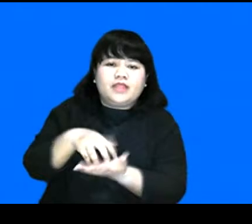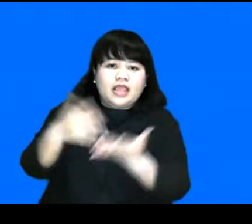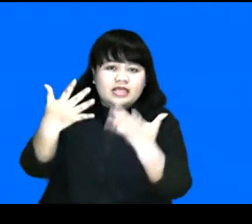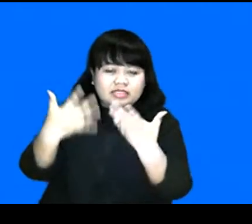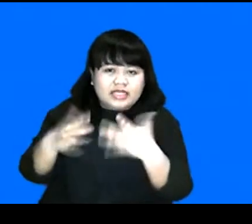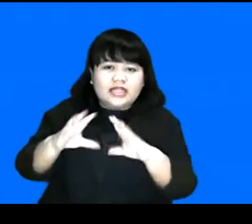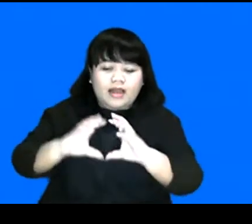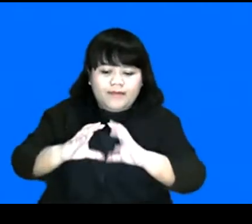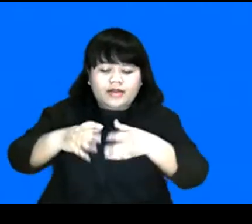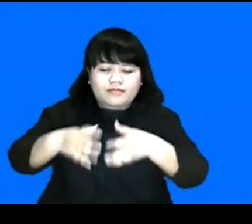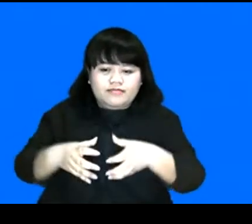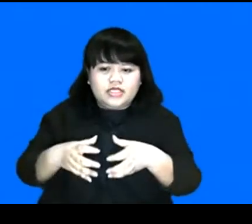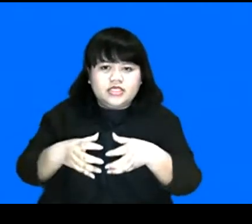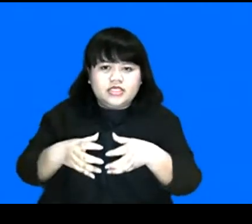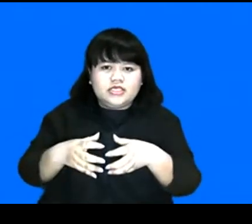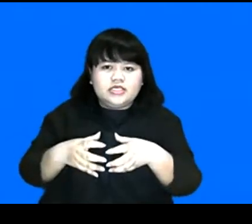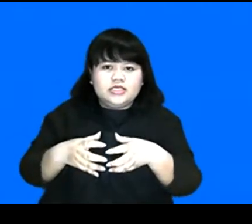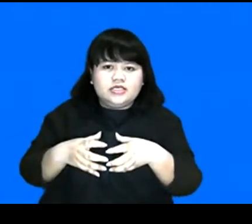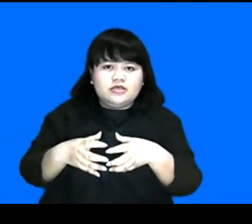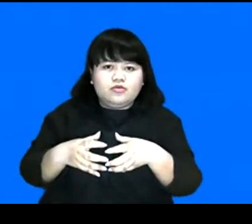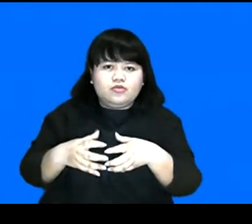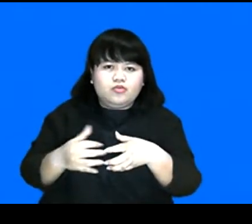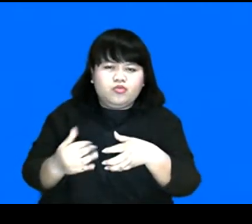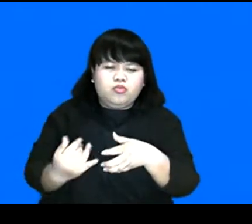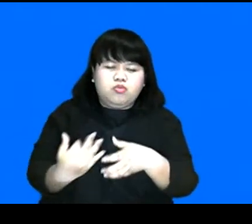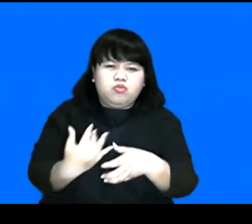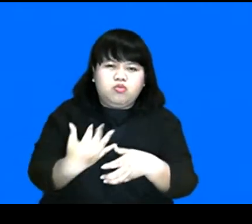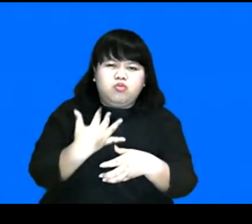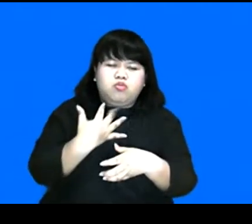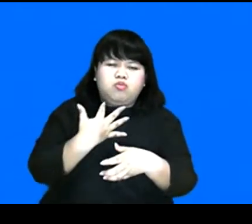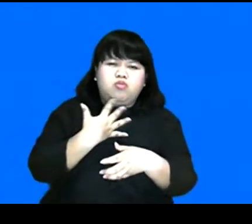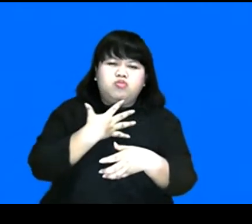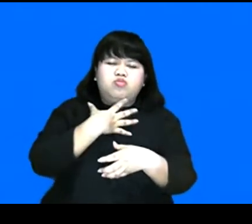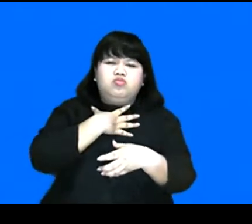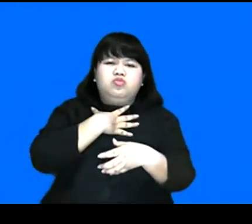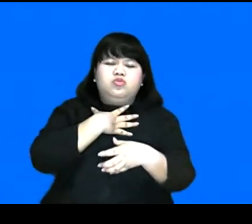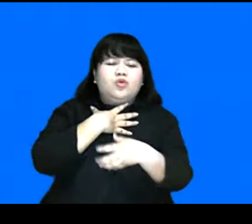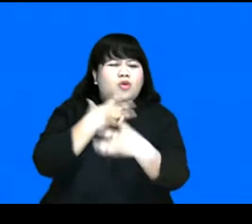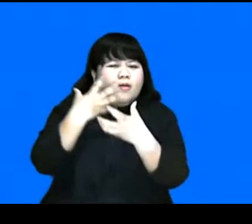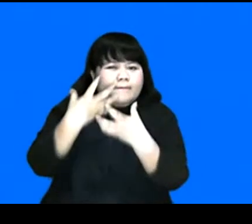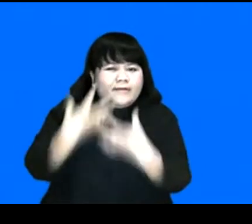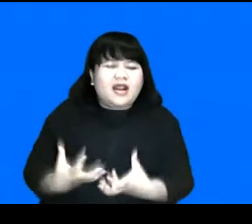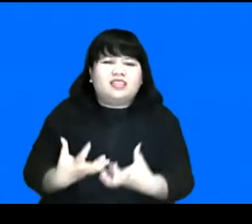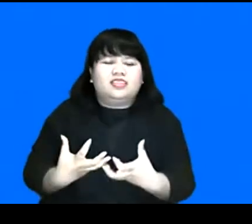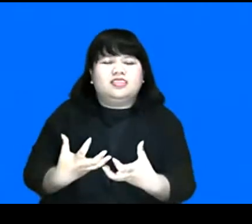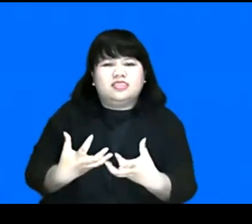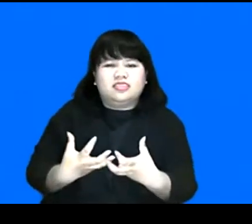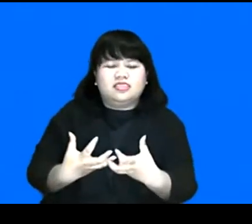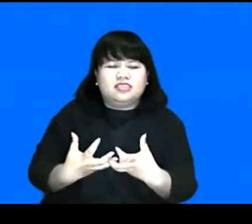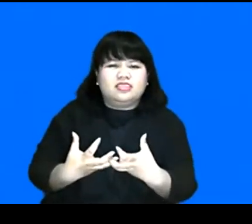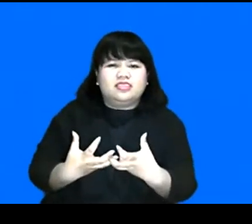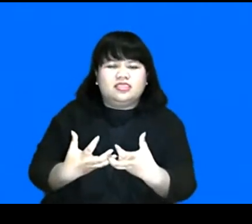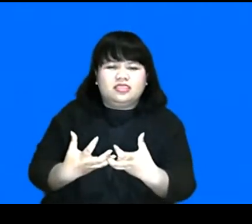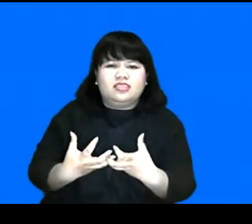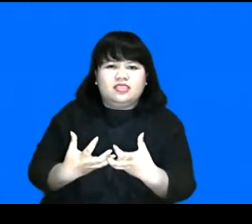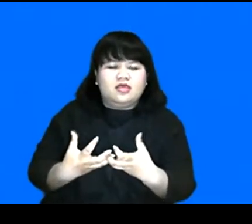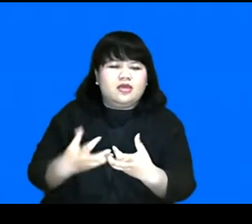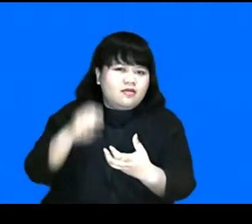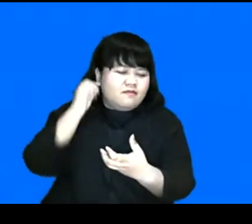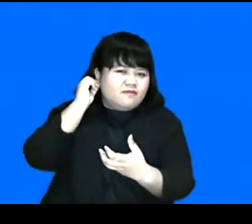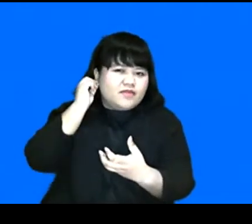more. More women out of jobs, more women just dropping off the planet in so many